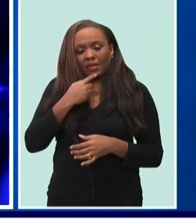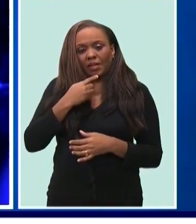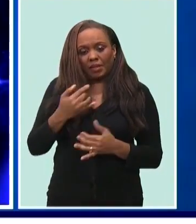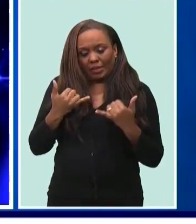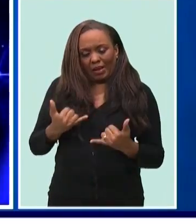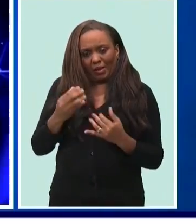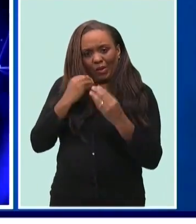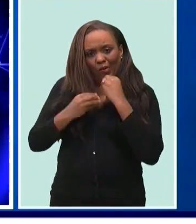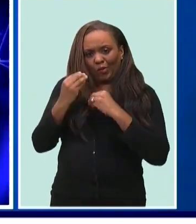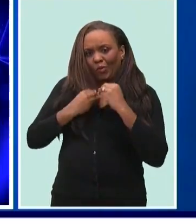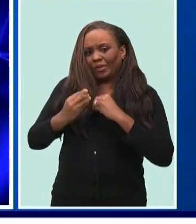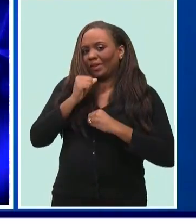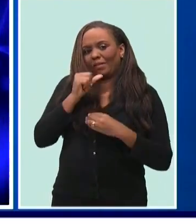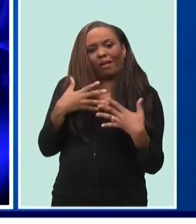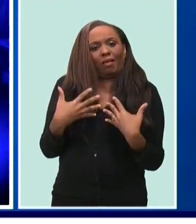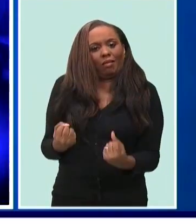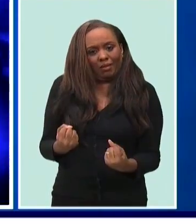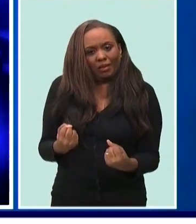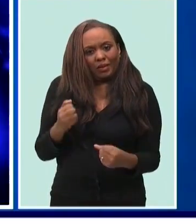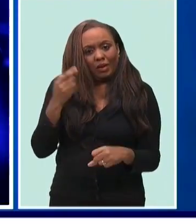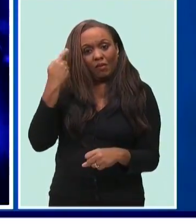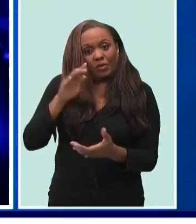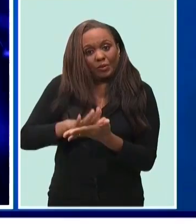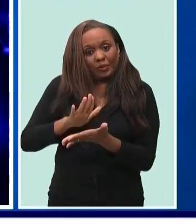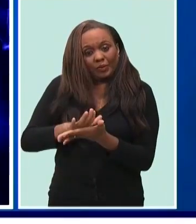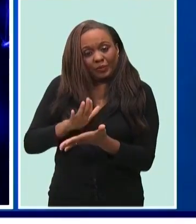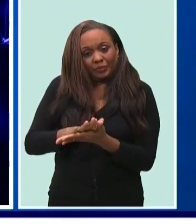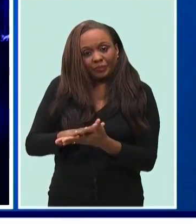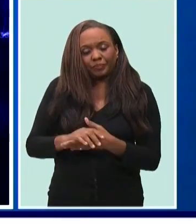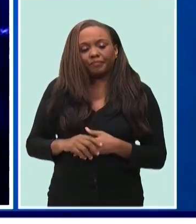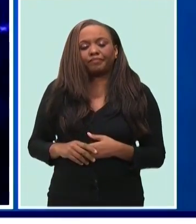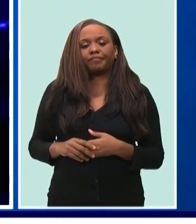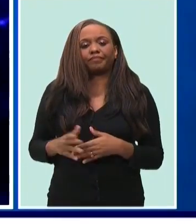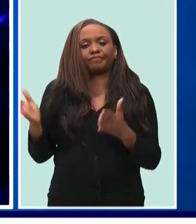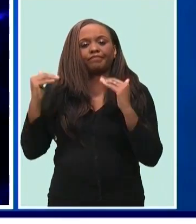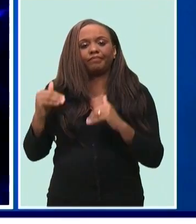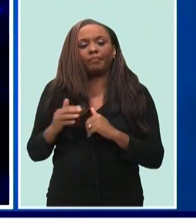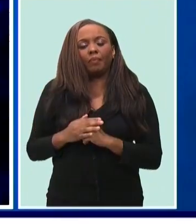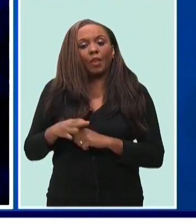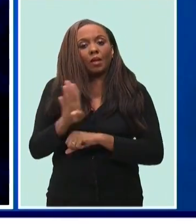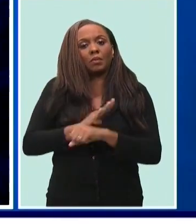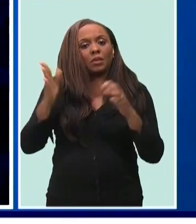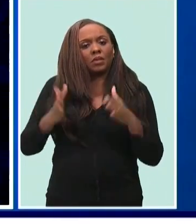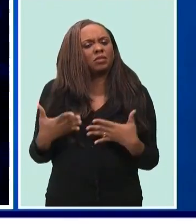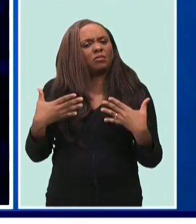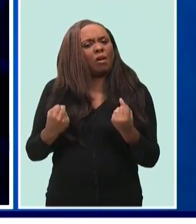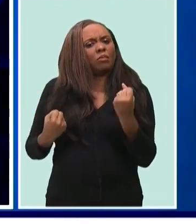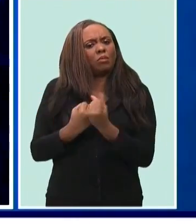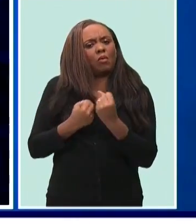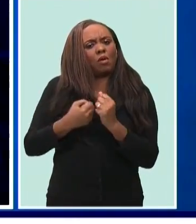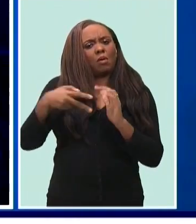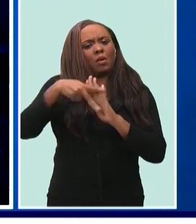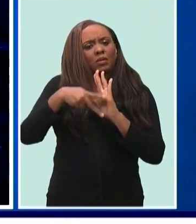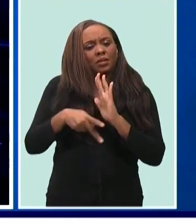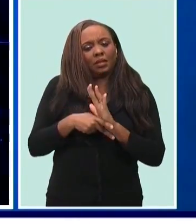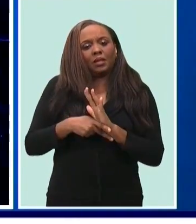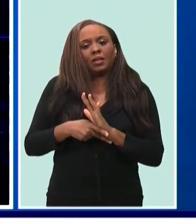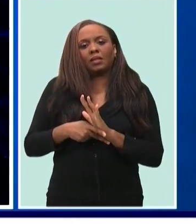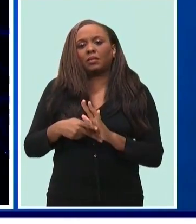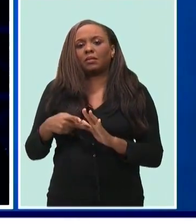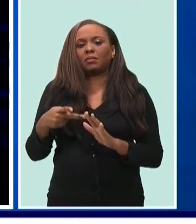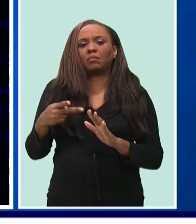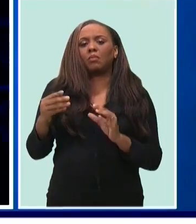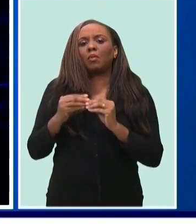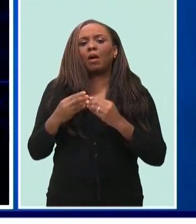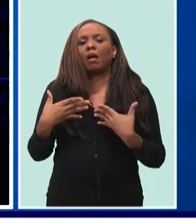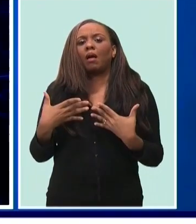schools is unhealthy. Thirdly, Barbadians are showing strong support for policies that will create a healthier environment